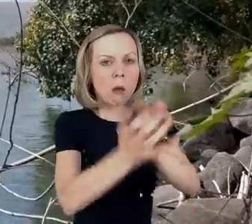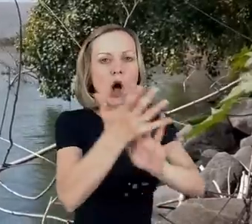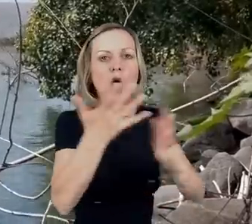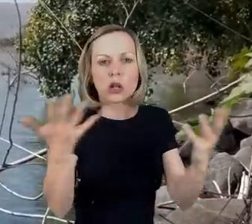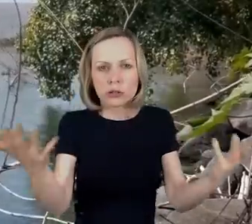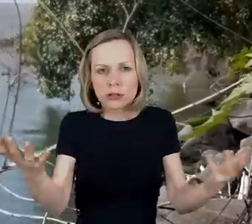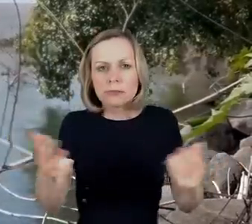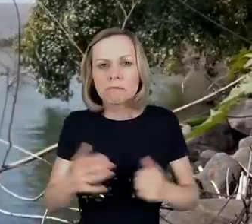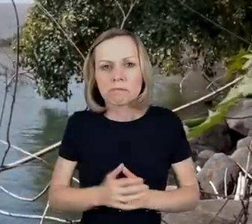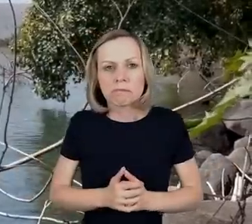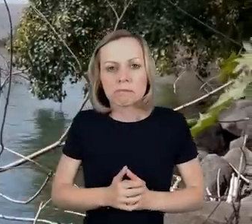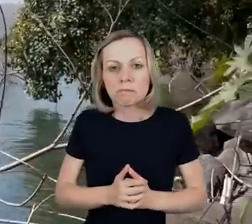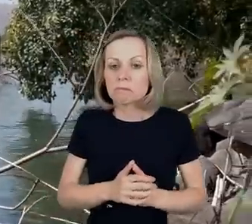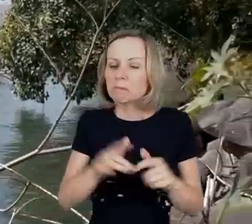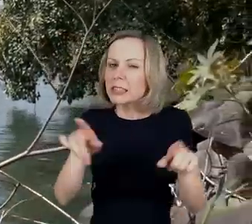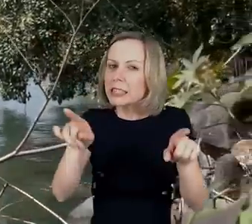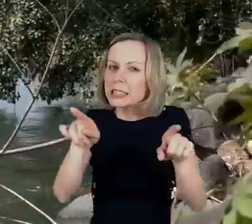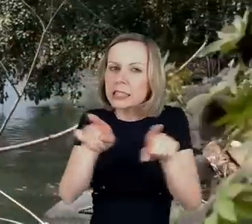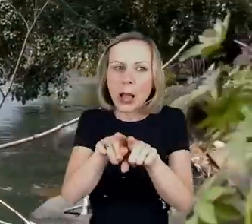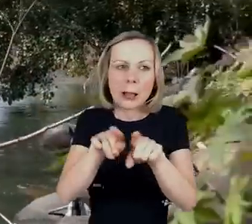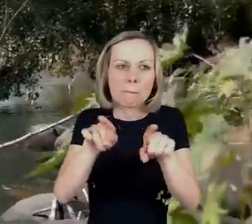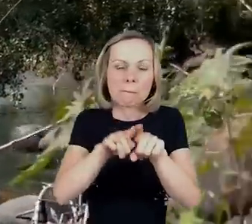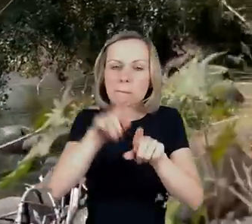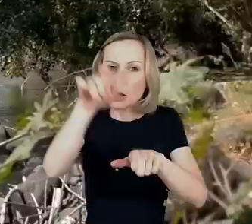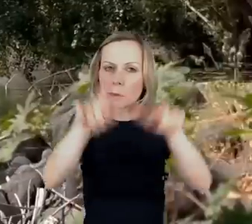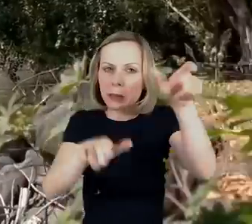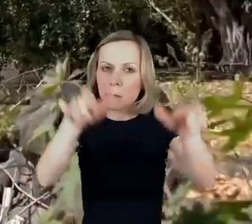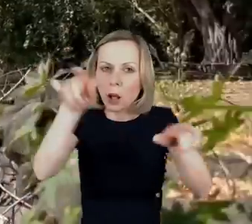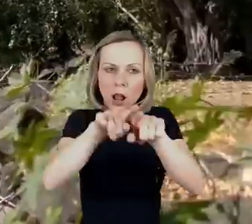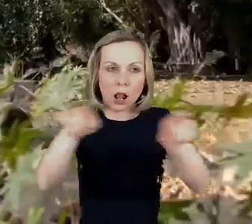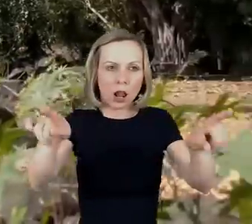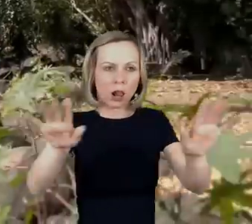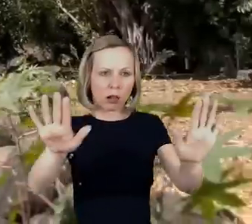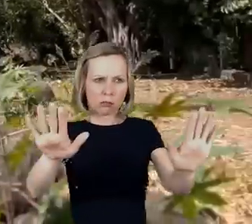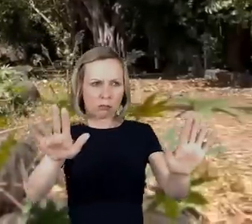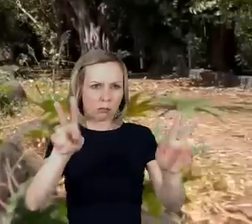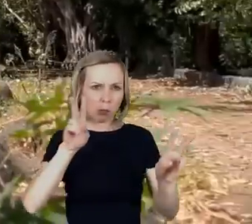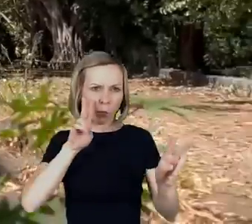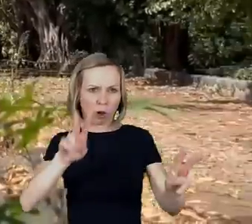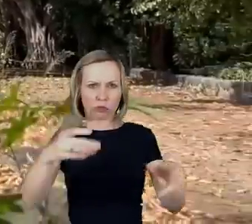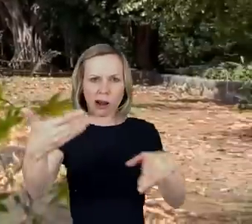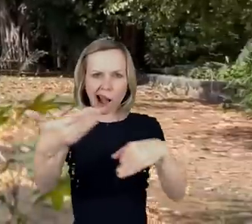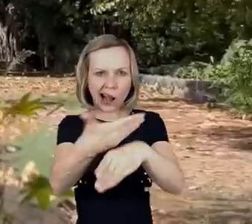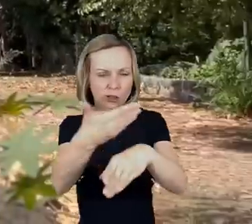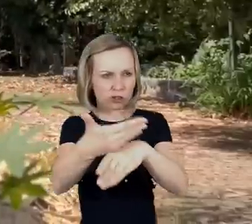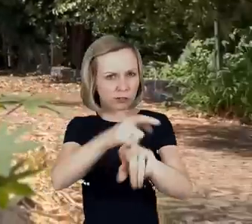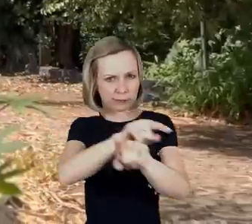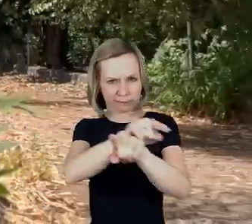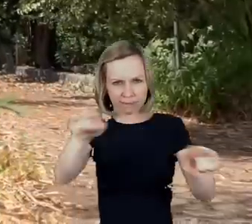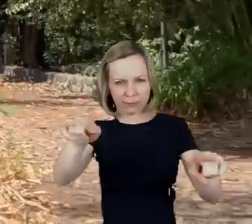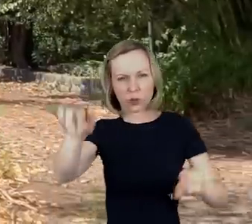fire. Thus you will know them by their fruits.